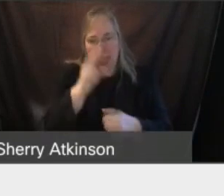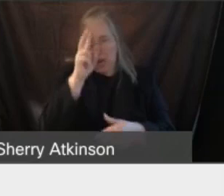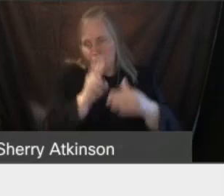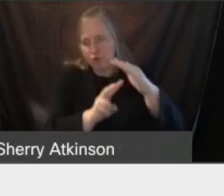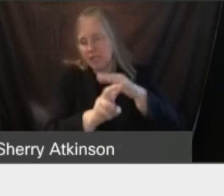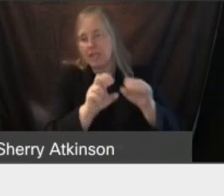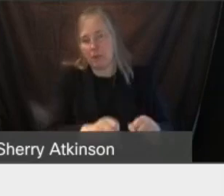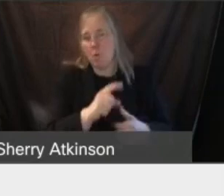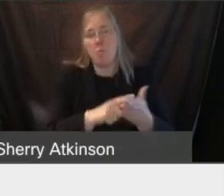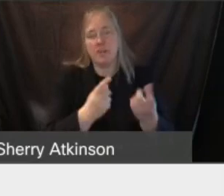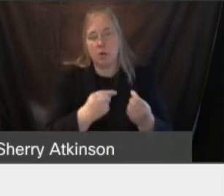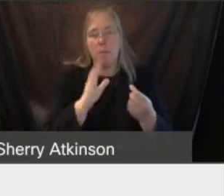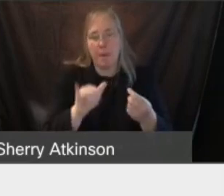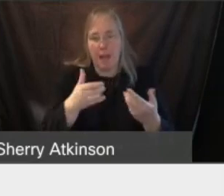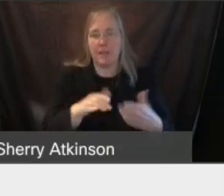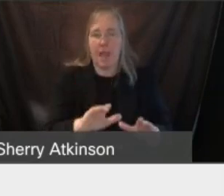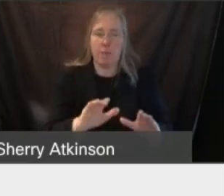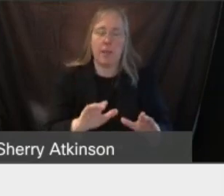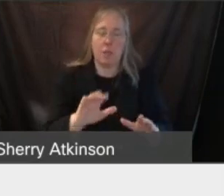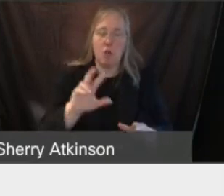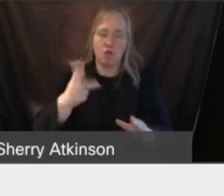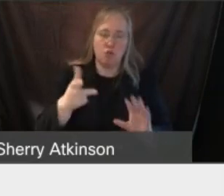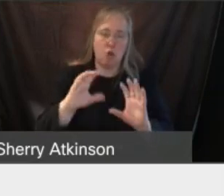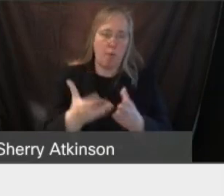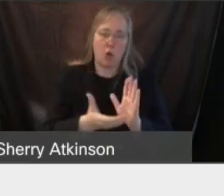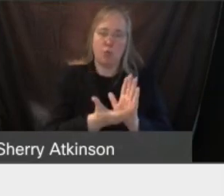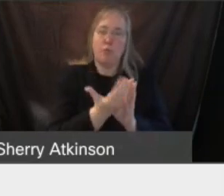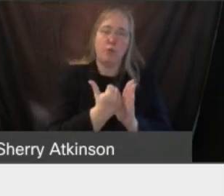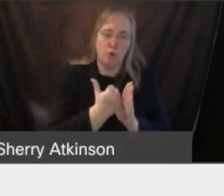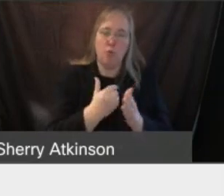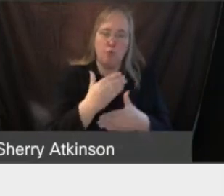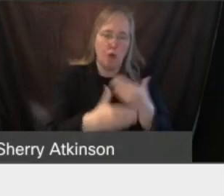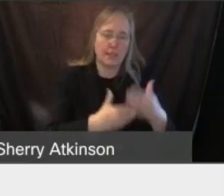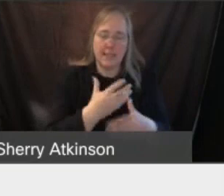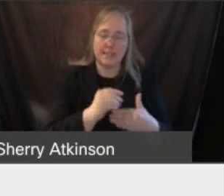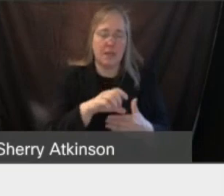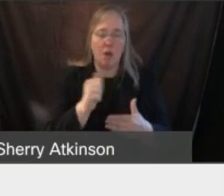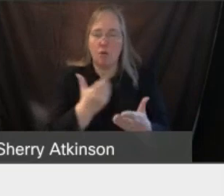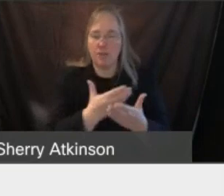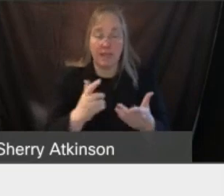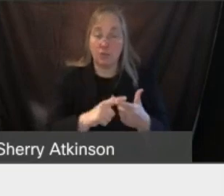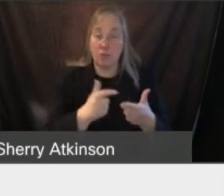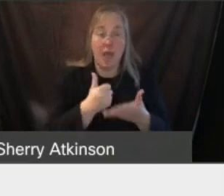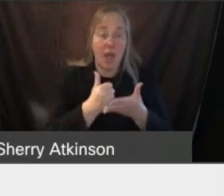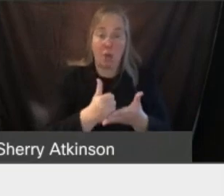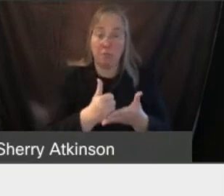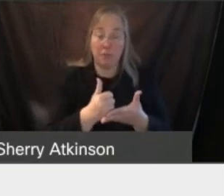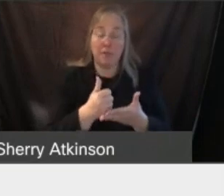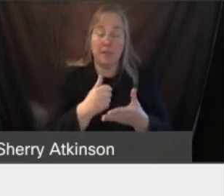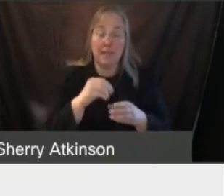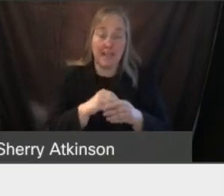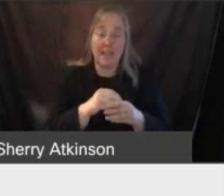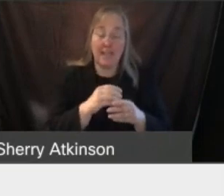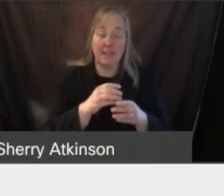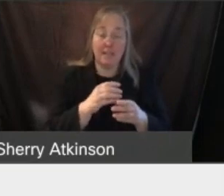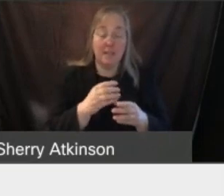by allowing, third-party review processes and other things to kind of help in areas that,